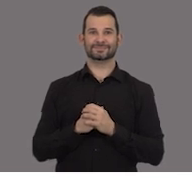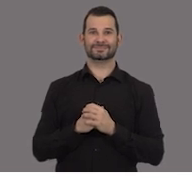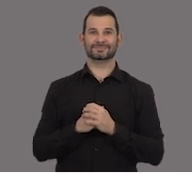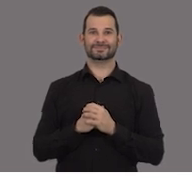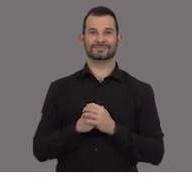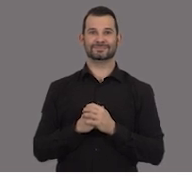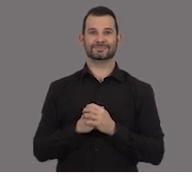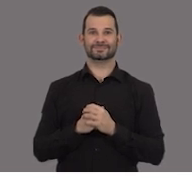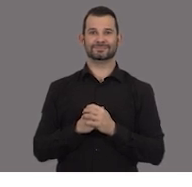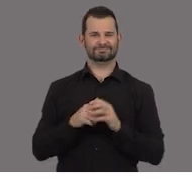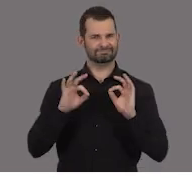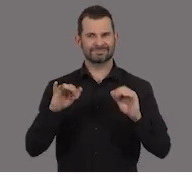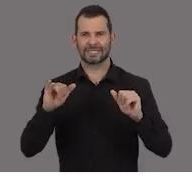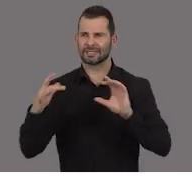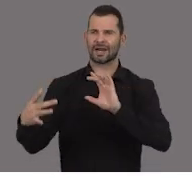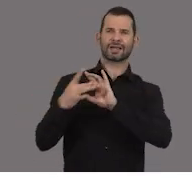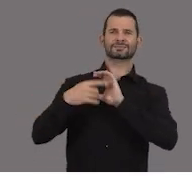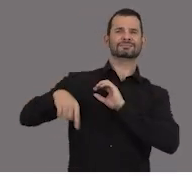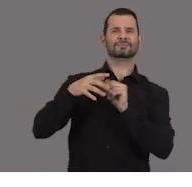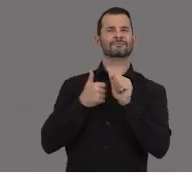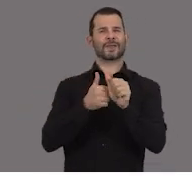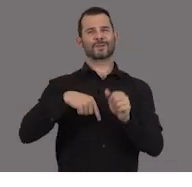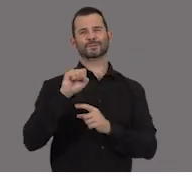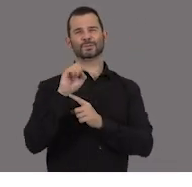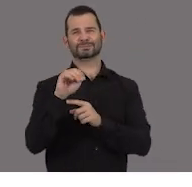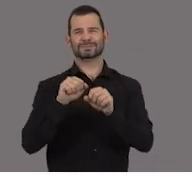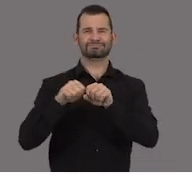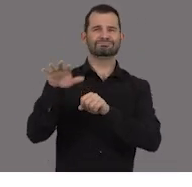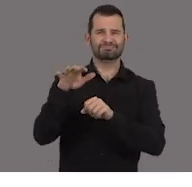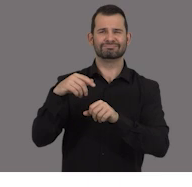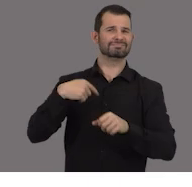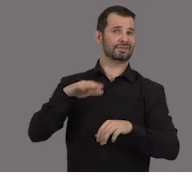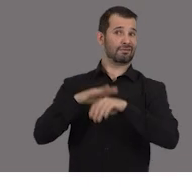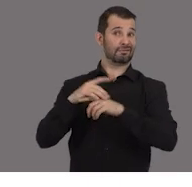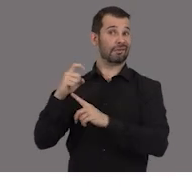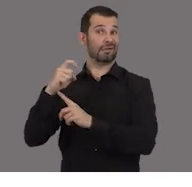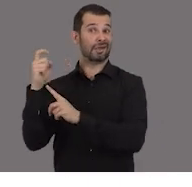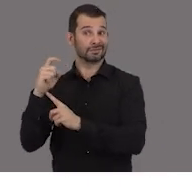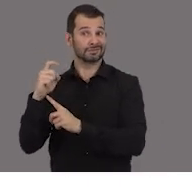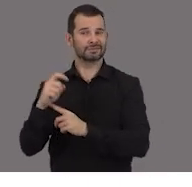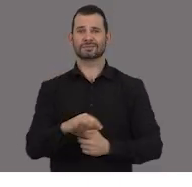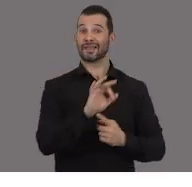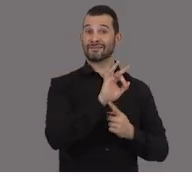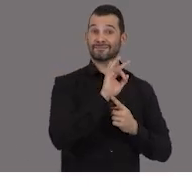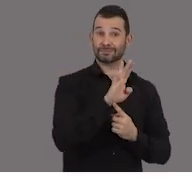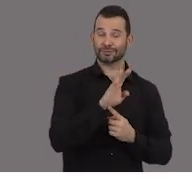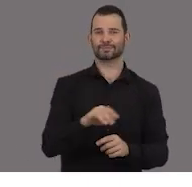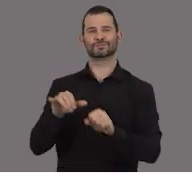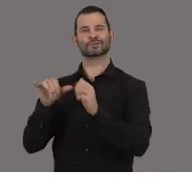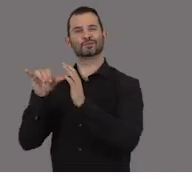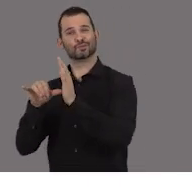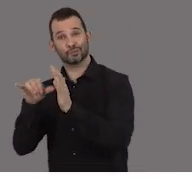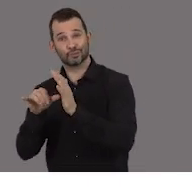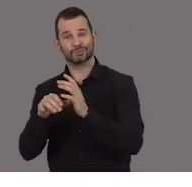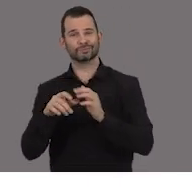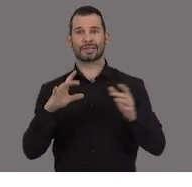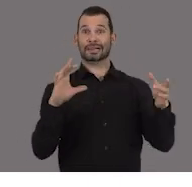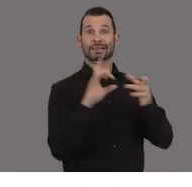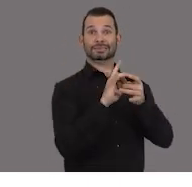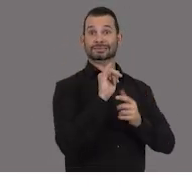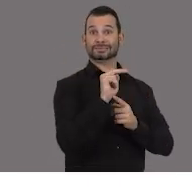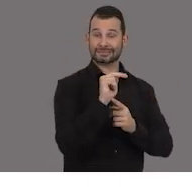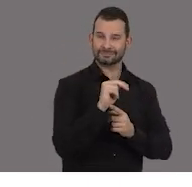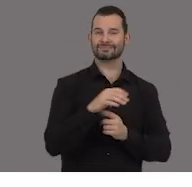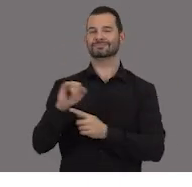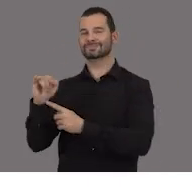1-800-561-6393. Stay connected by following us on social media. We are on X, Facebook, YouTube, LinkedIn,